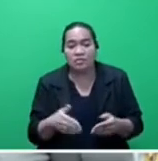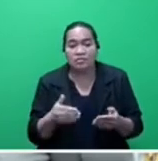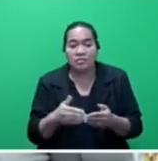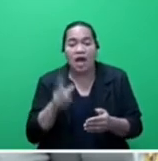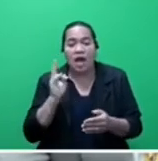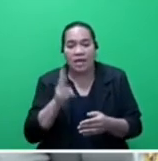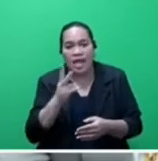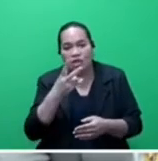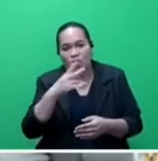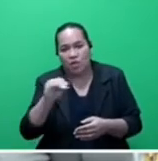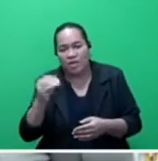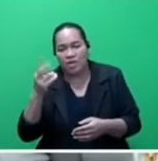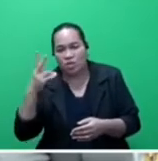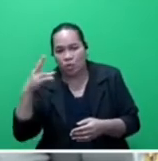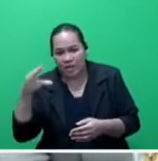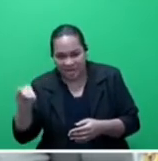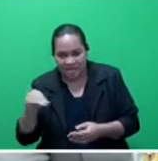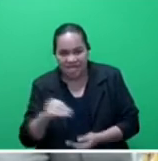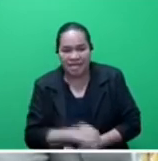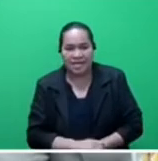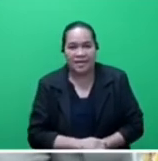2020. In